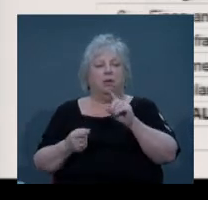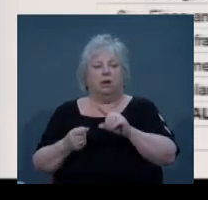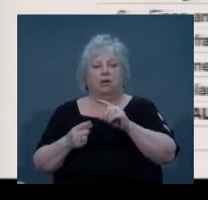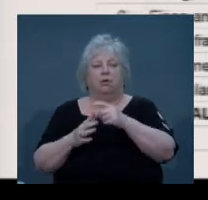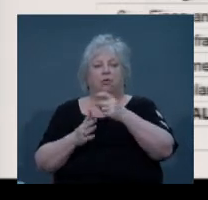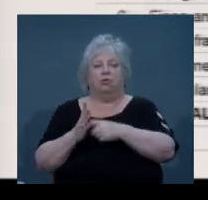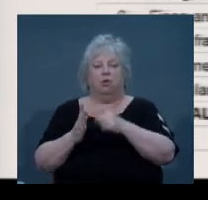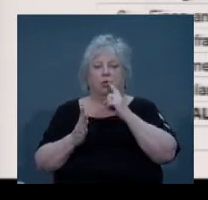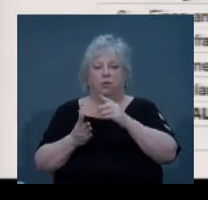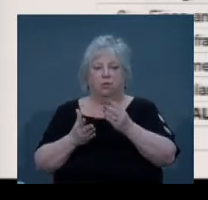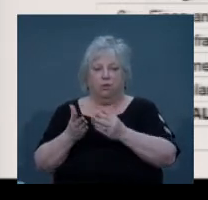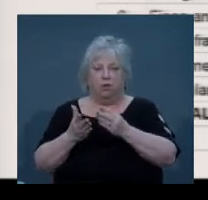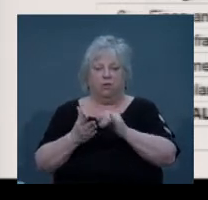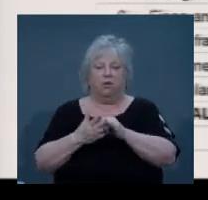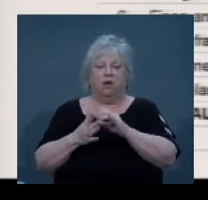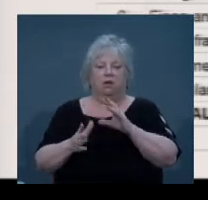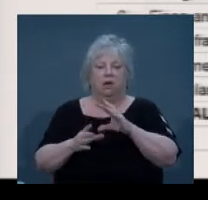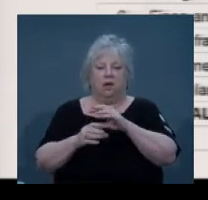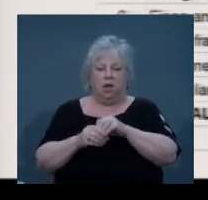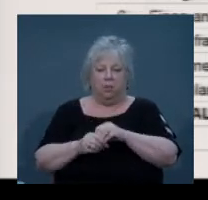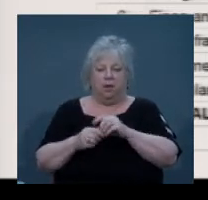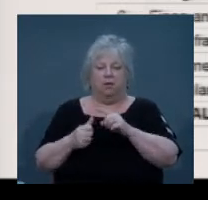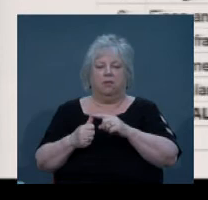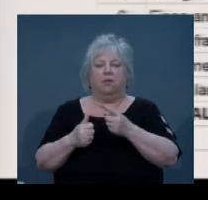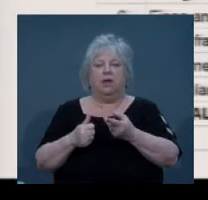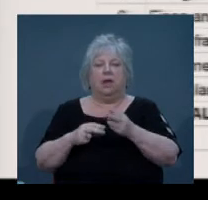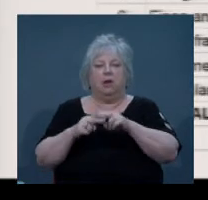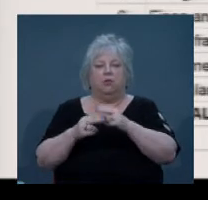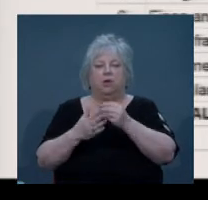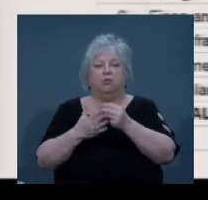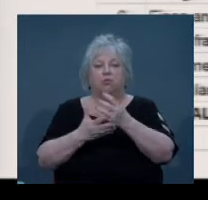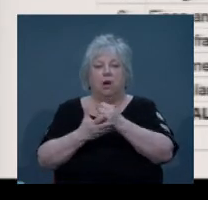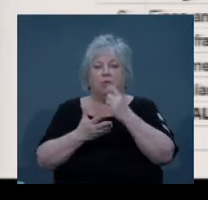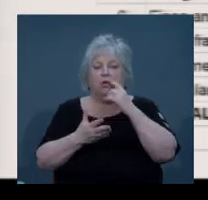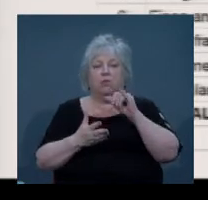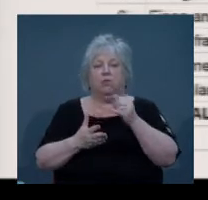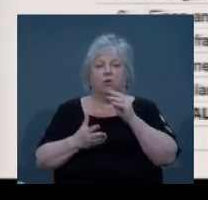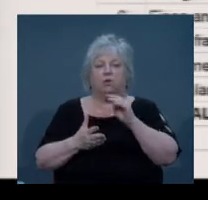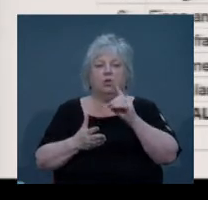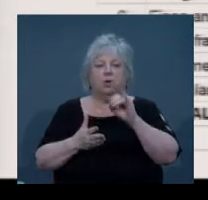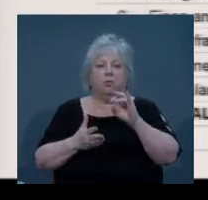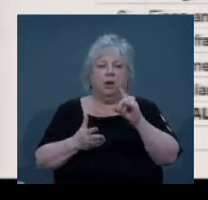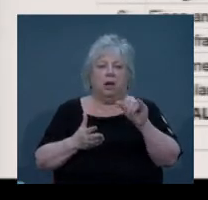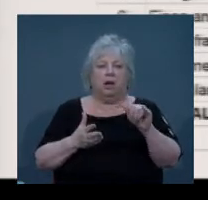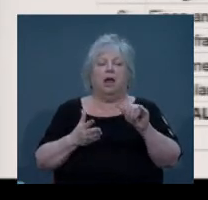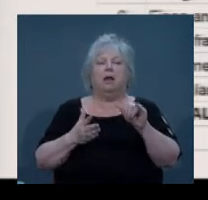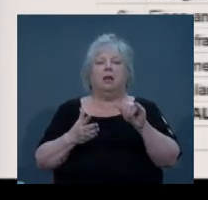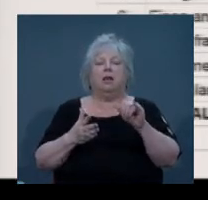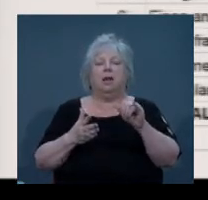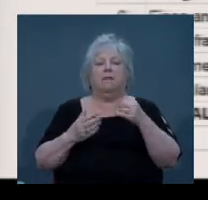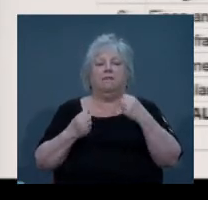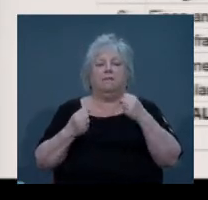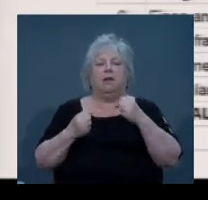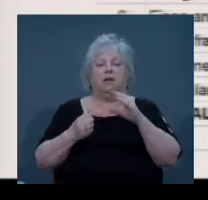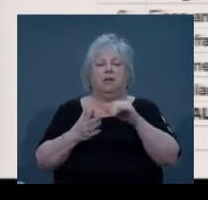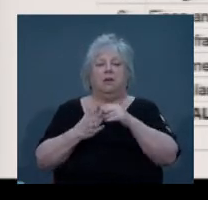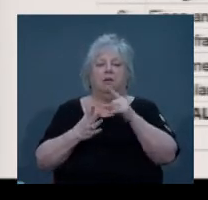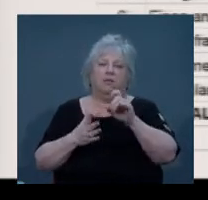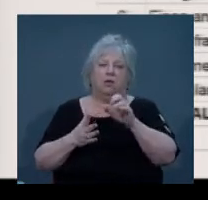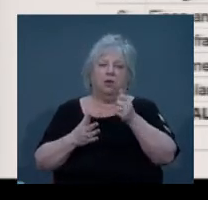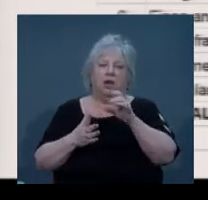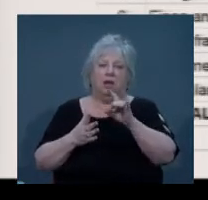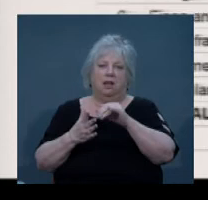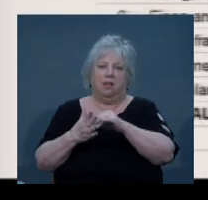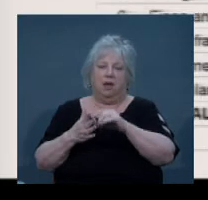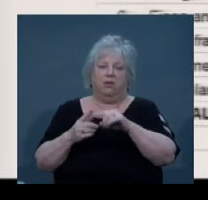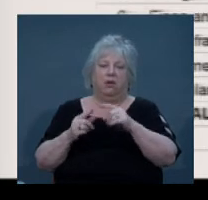charges for services is a combination of the increased revenue for the Jim Daly Fitness Center of about $118,000, offset